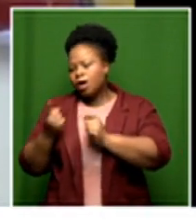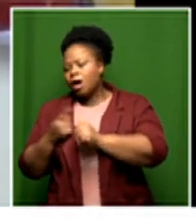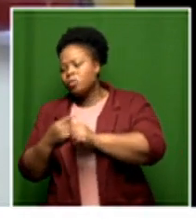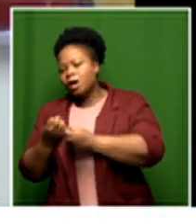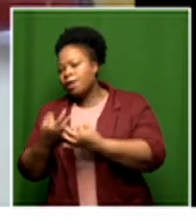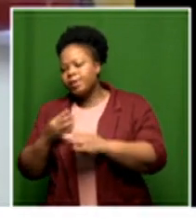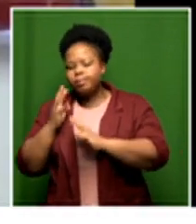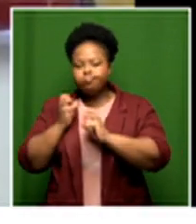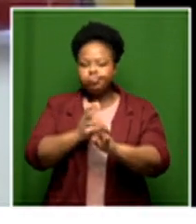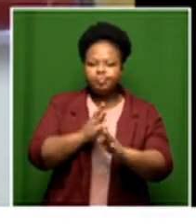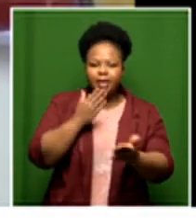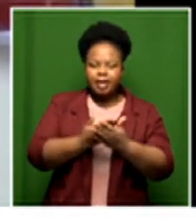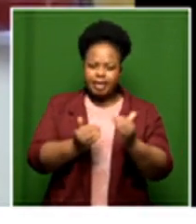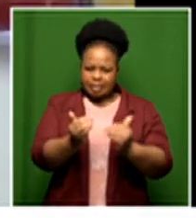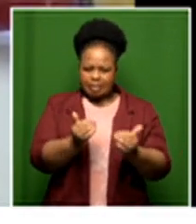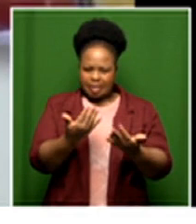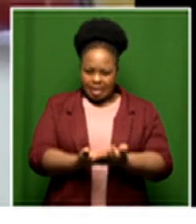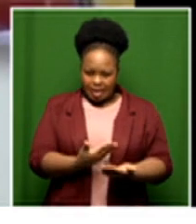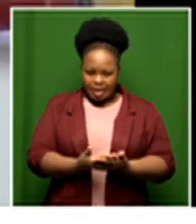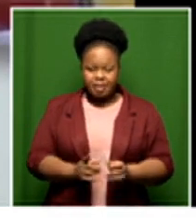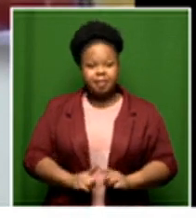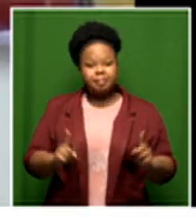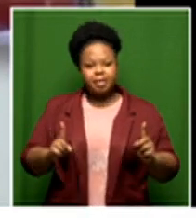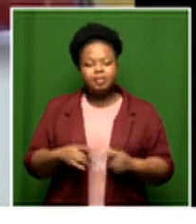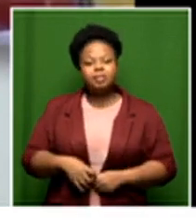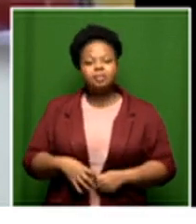So again, we are more worried about